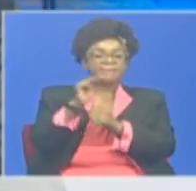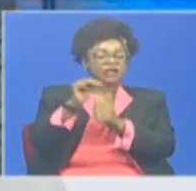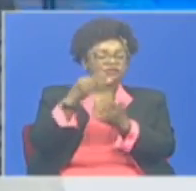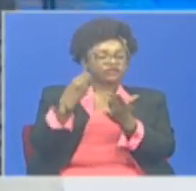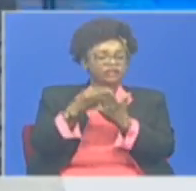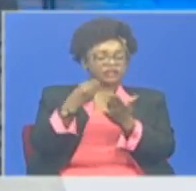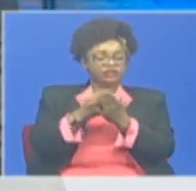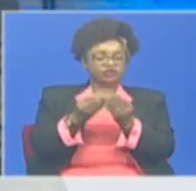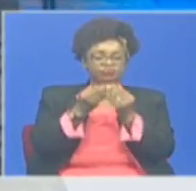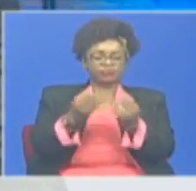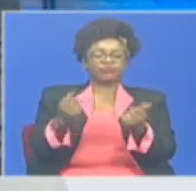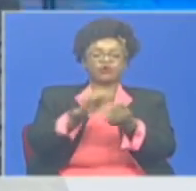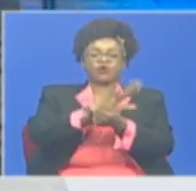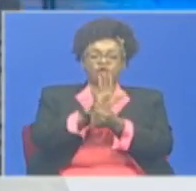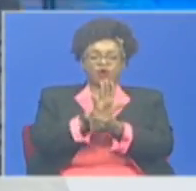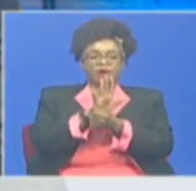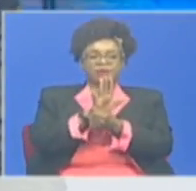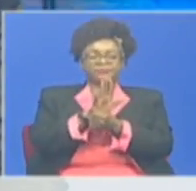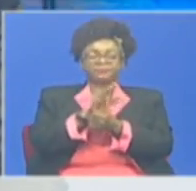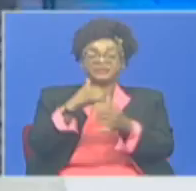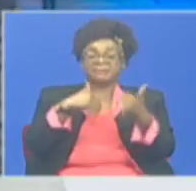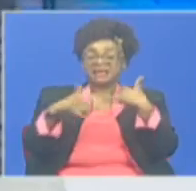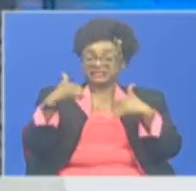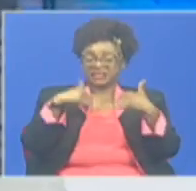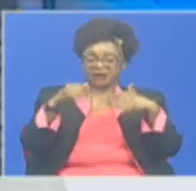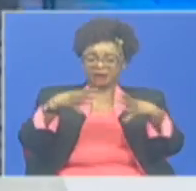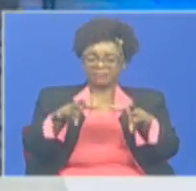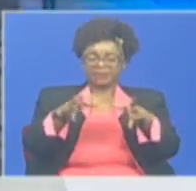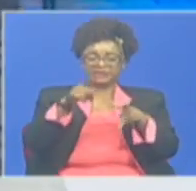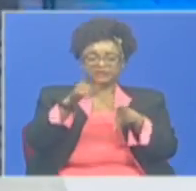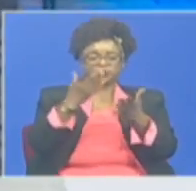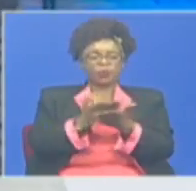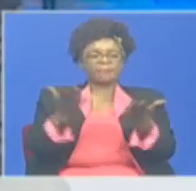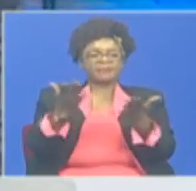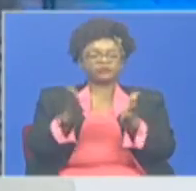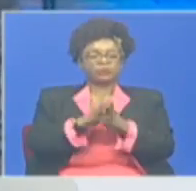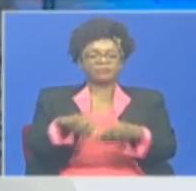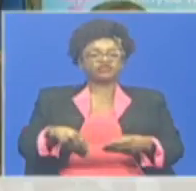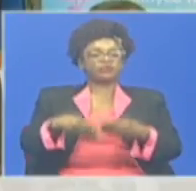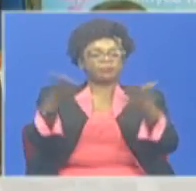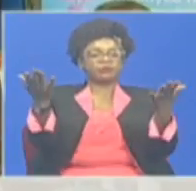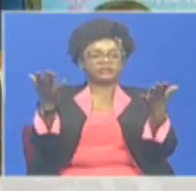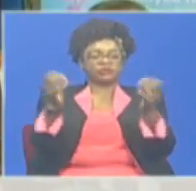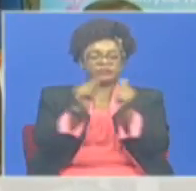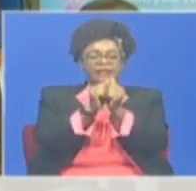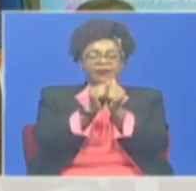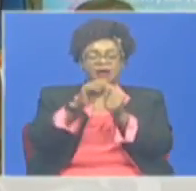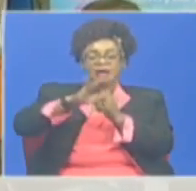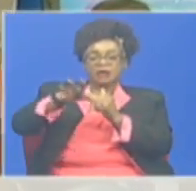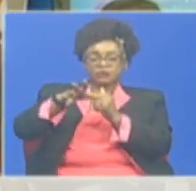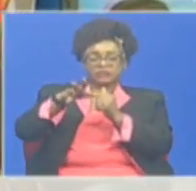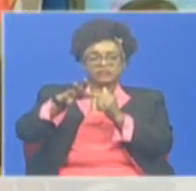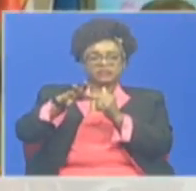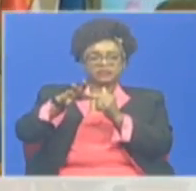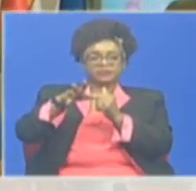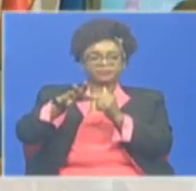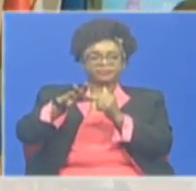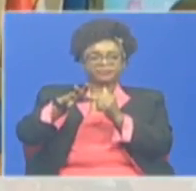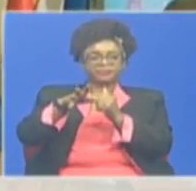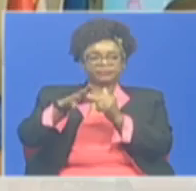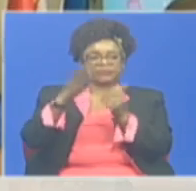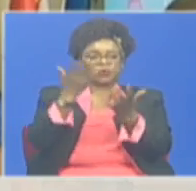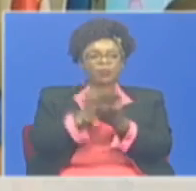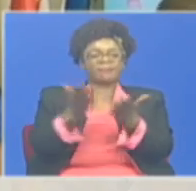the coronavirus. According to the betting company, this equipment and kit will be distributed to at least 10 counties around the country. Now, the equipment,